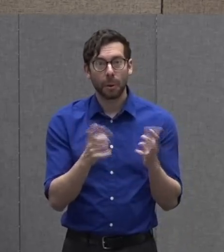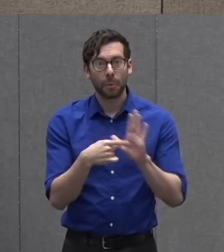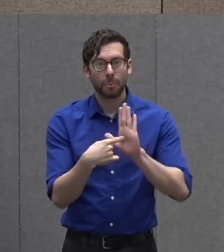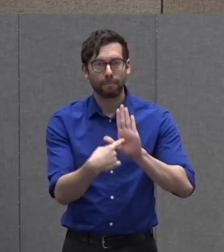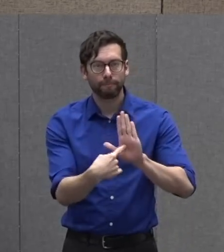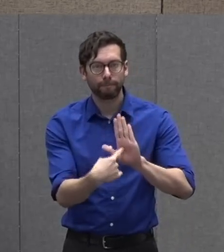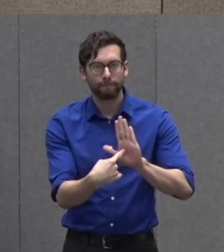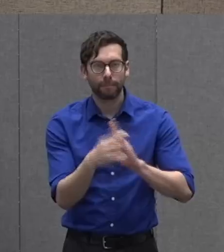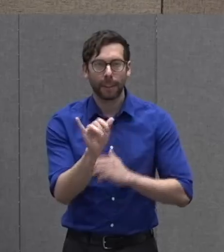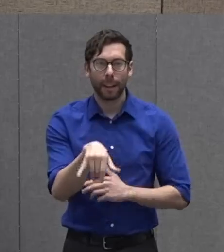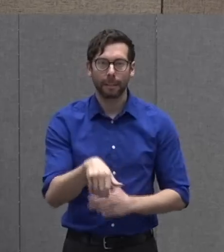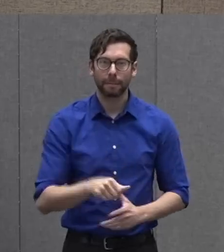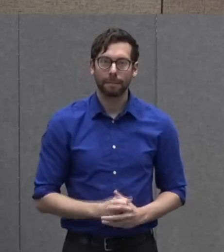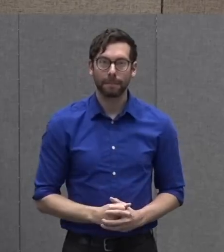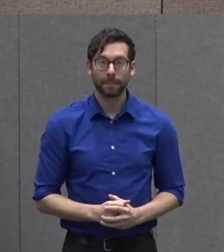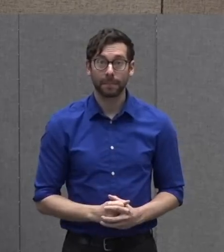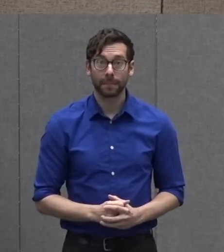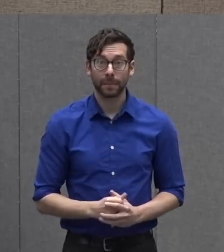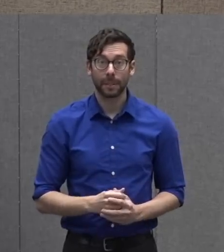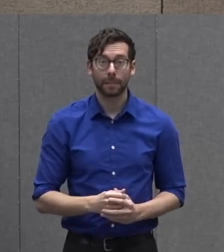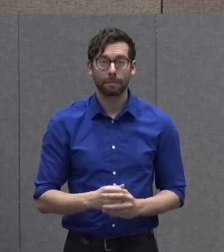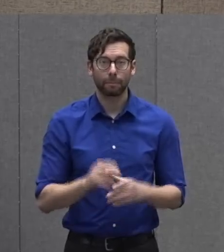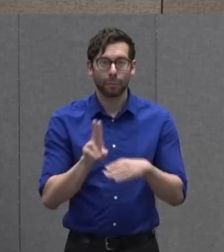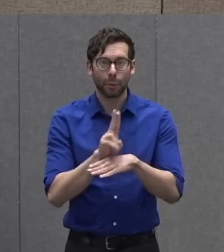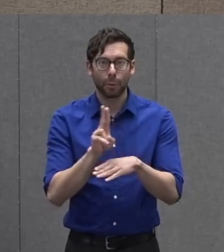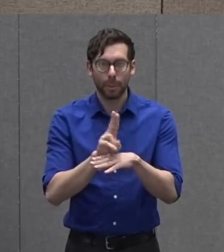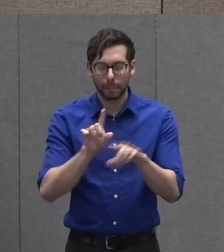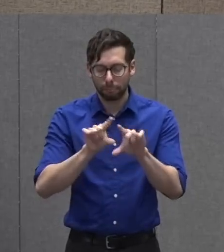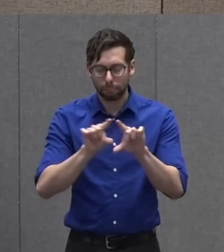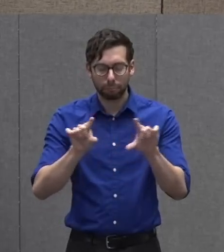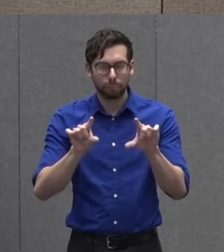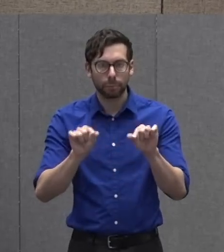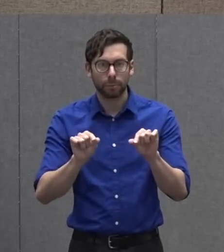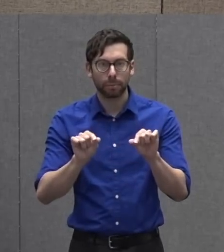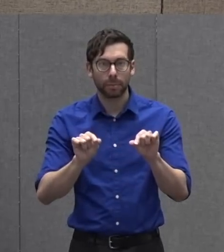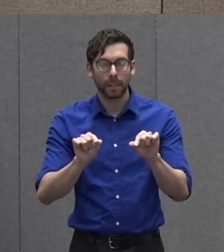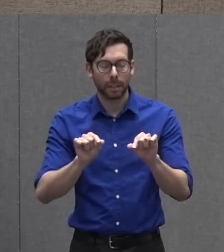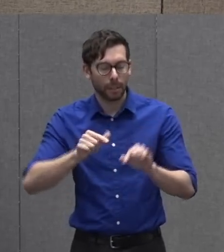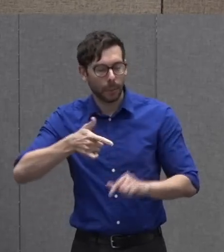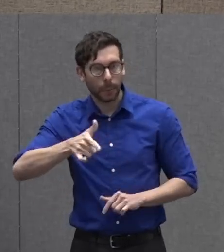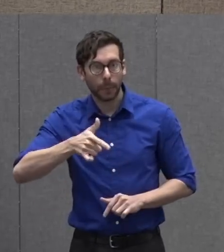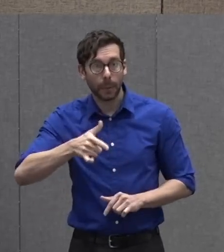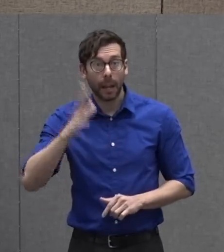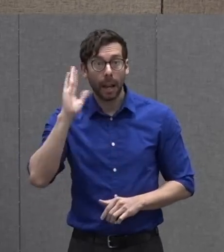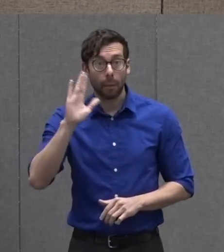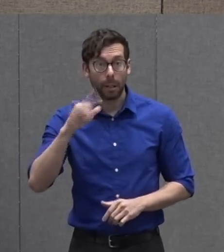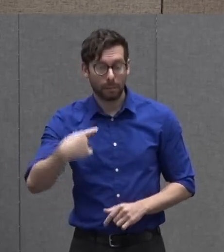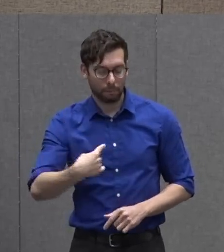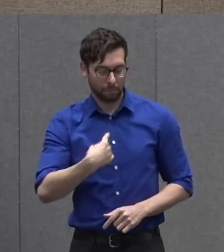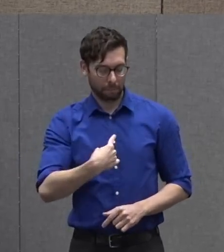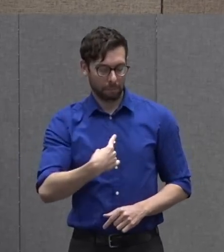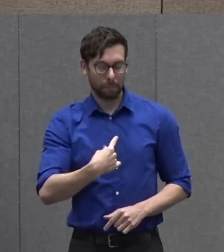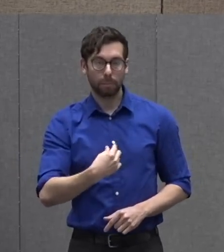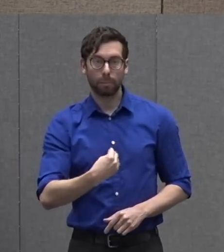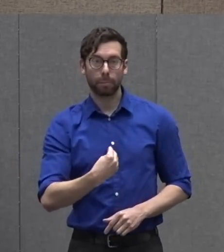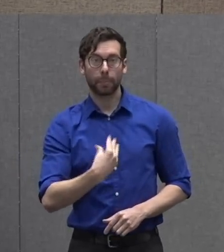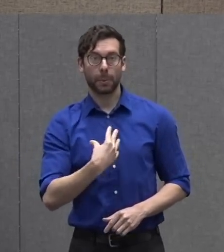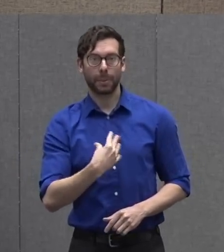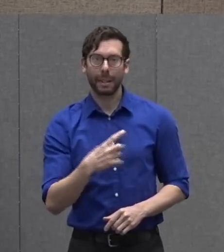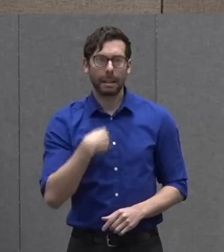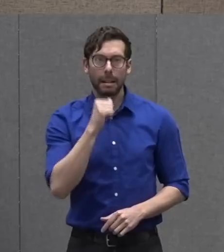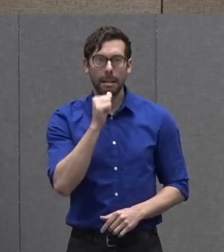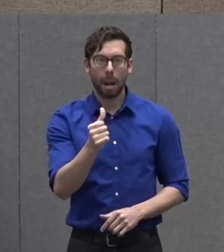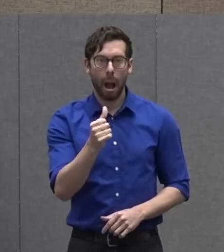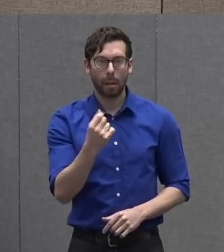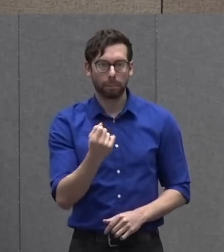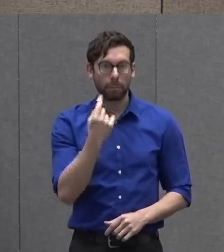that. So here's my laser pointer, and I'm going to point it at myself, not in my eyes. So if you have a laser pointer at